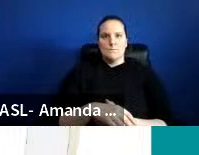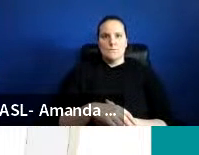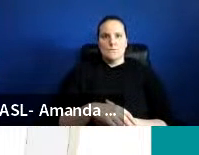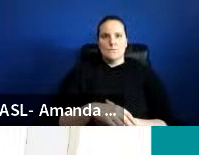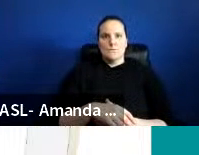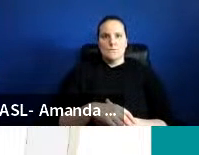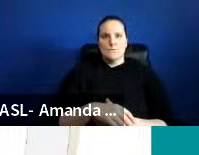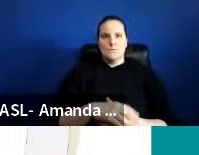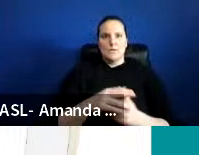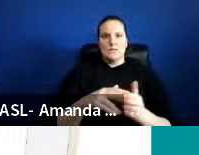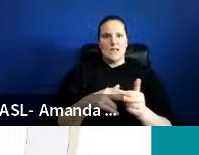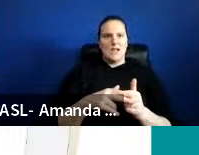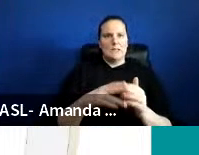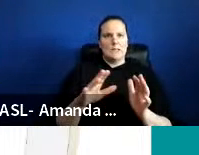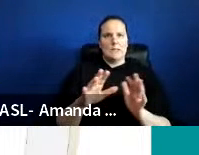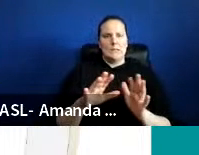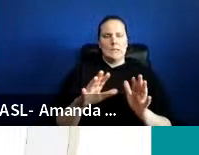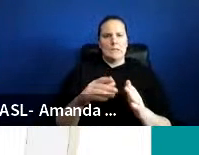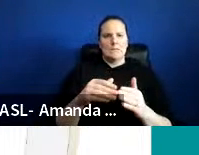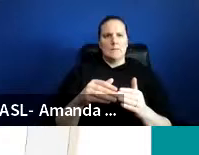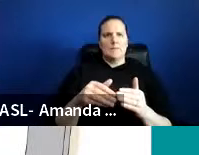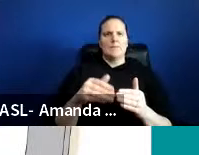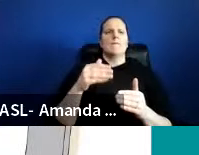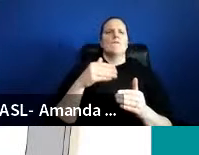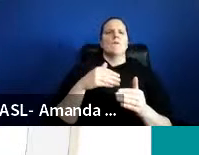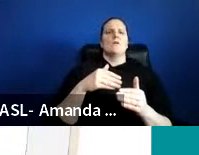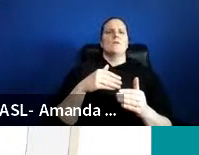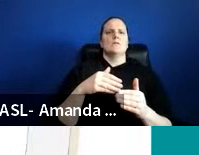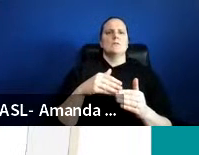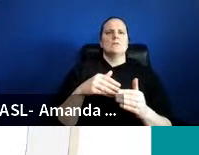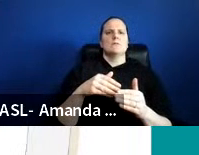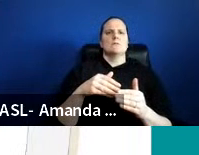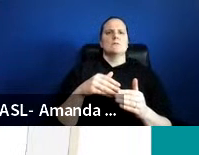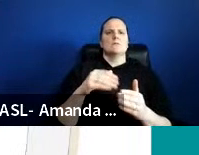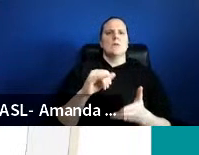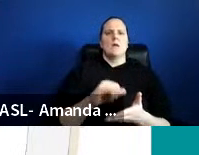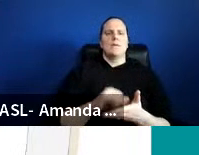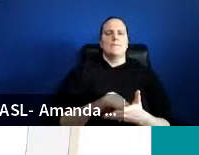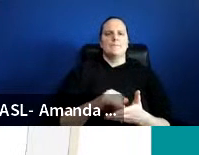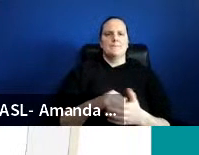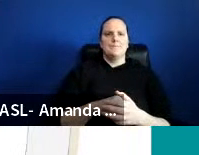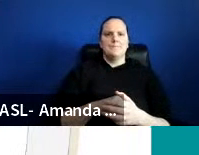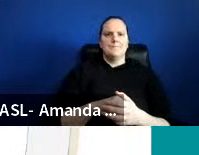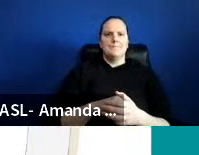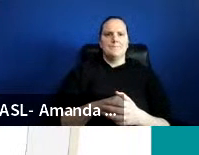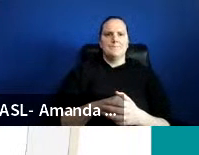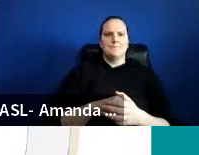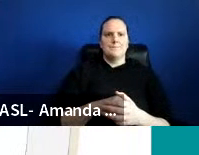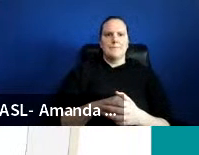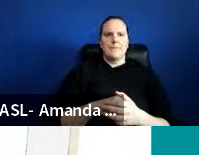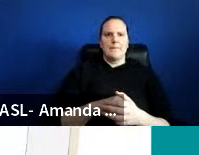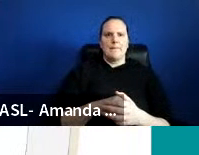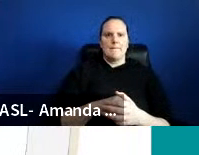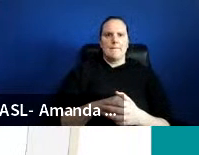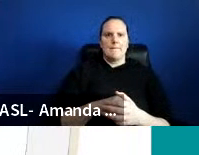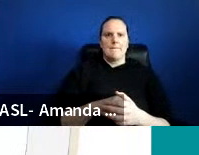slide. Oh no, I guess it's the slide before the previous slide then. Yeah, that is